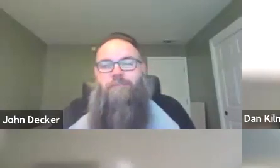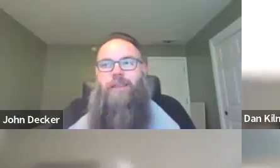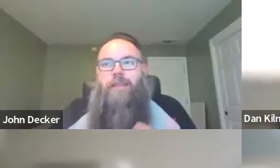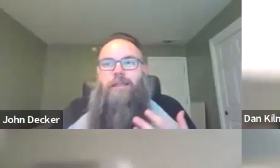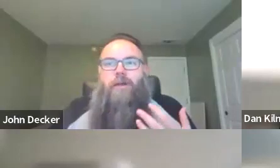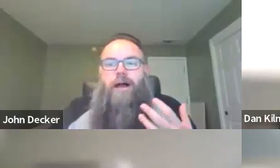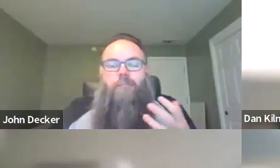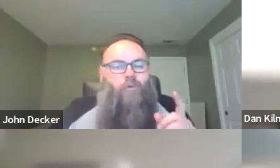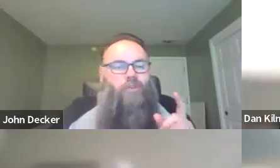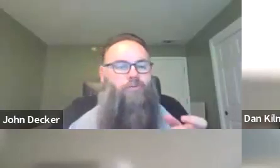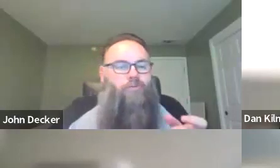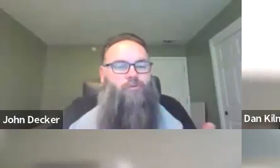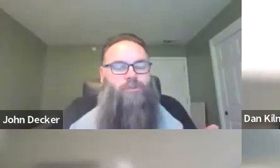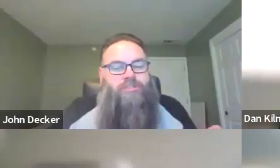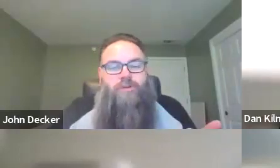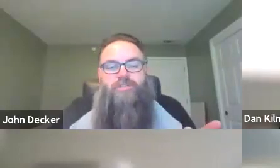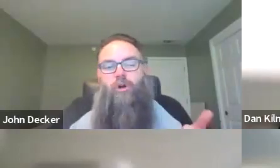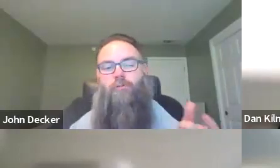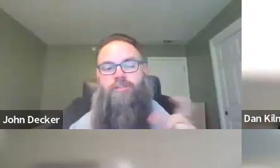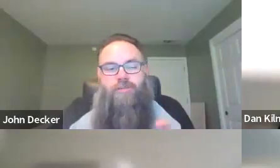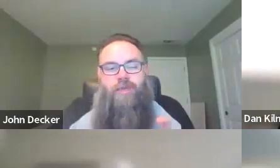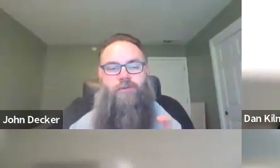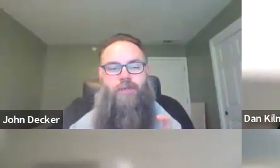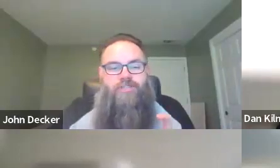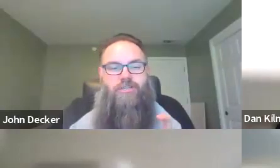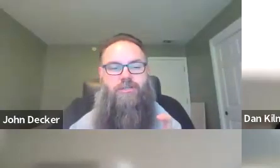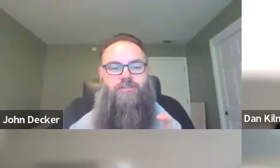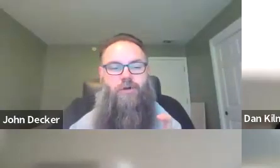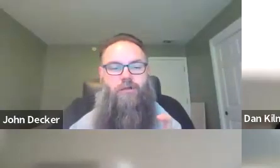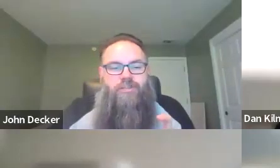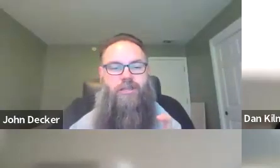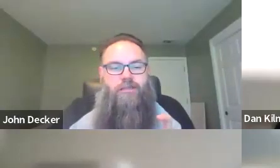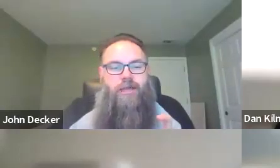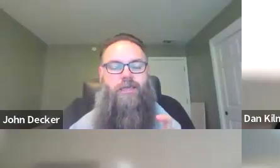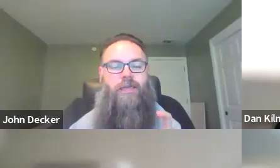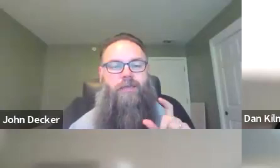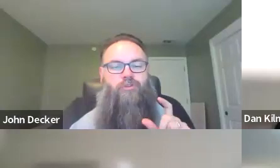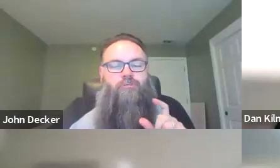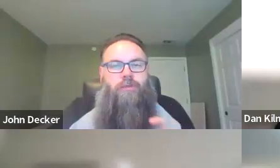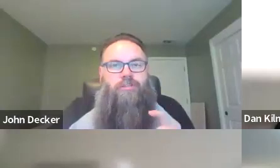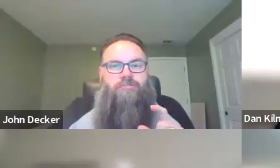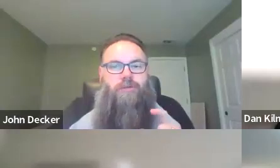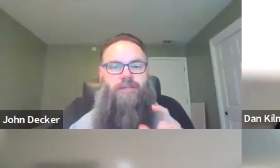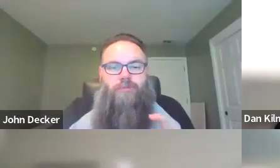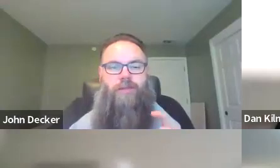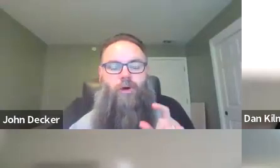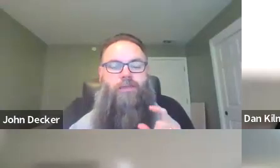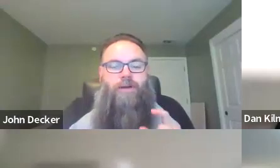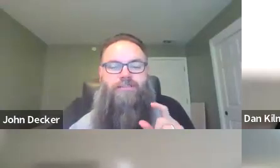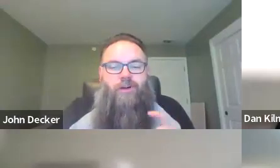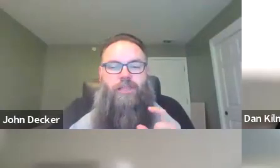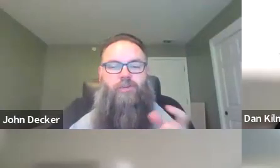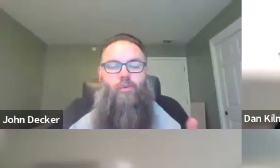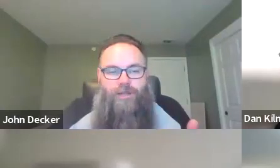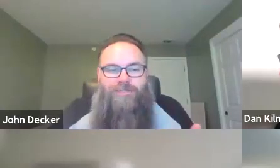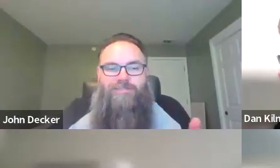this meeting, but were you involved with the switch over to behavior agent as well, Jay? Like, and would you be able to just maybe explain why you